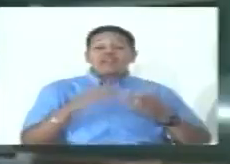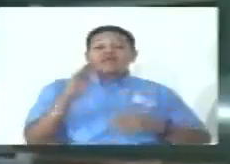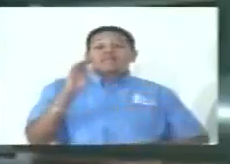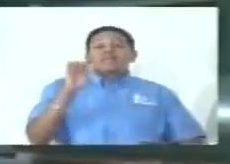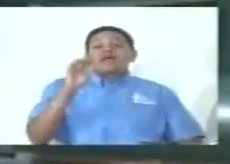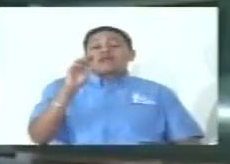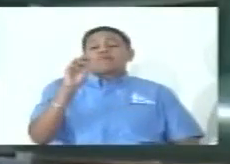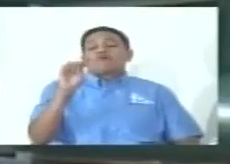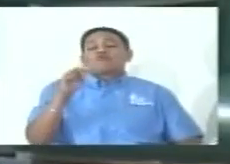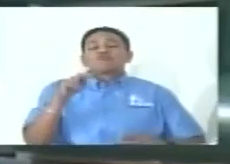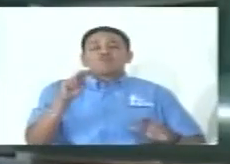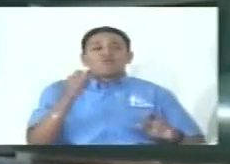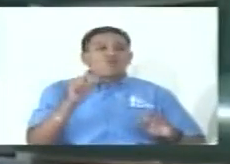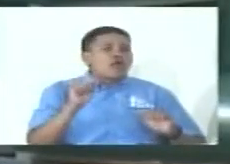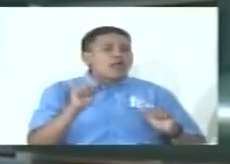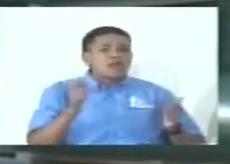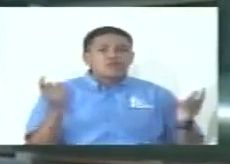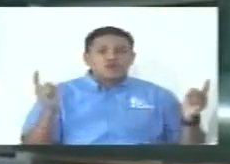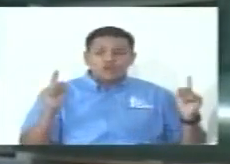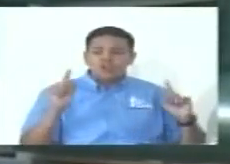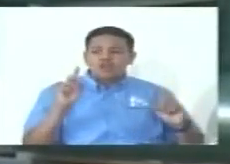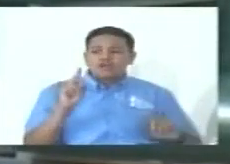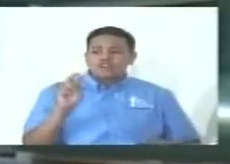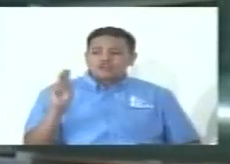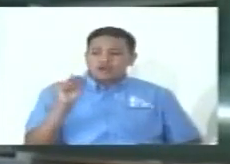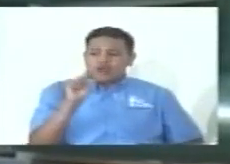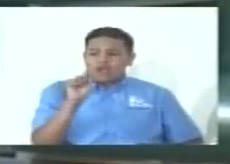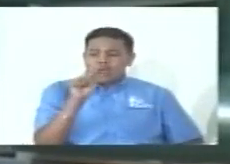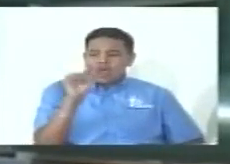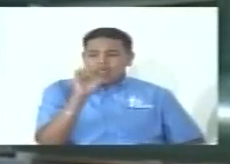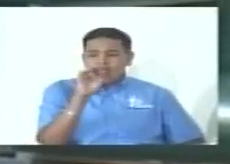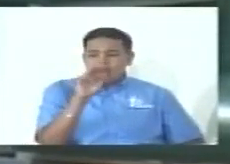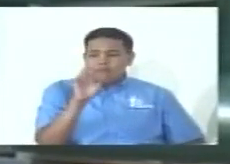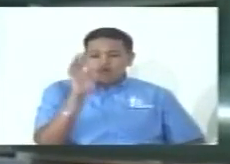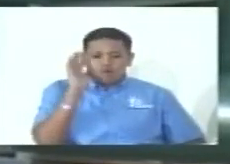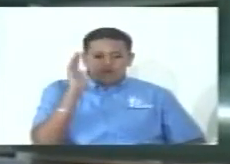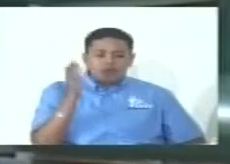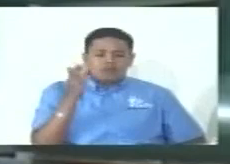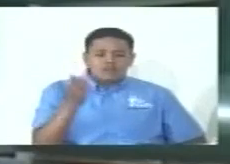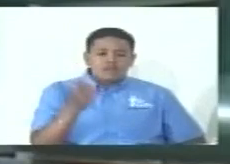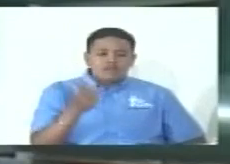Belmont Road or anywhere, Dr. Galimore would have been present. So long as